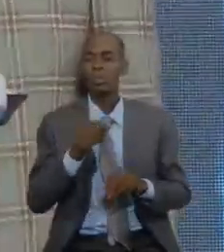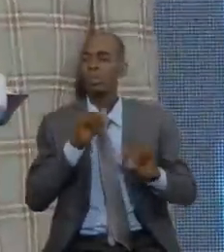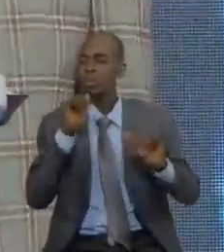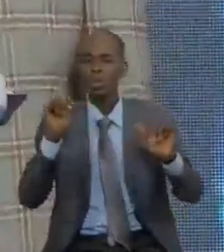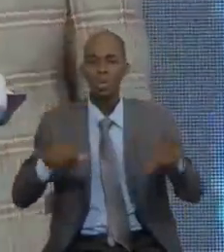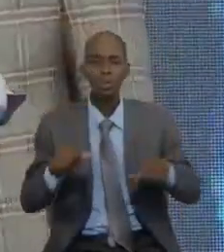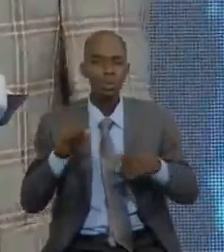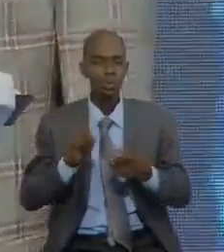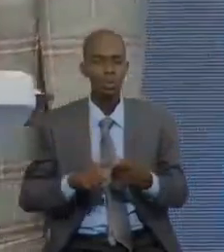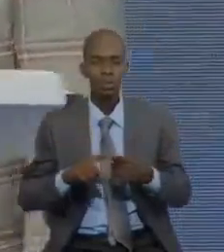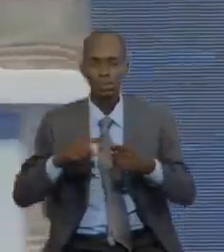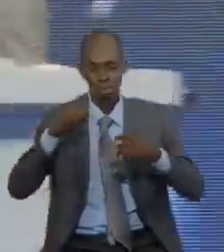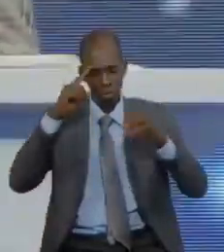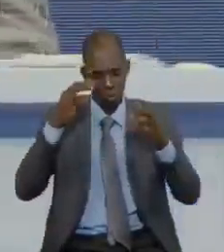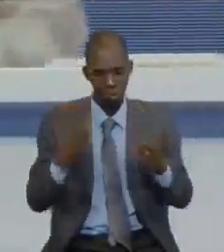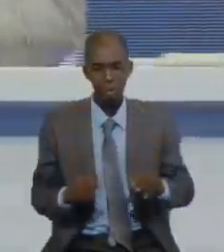any determination.